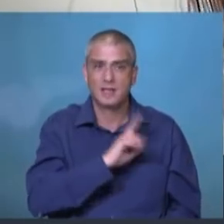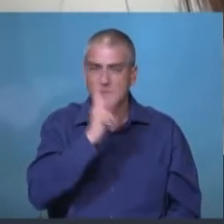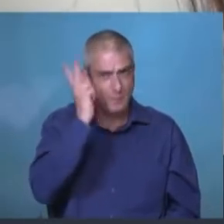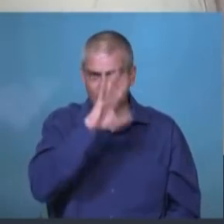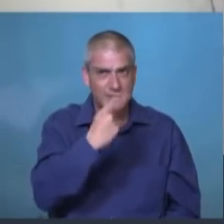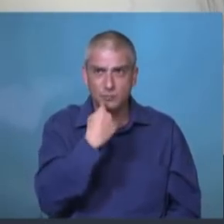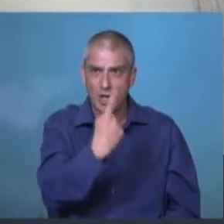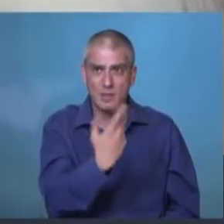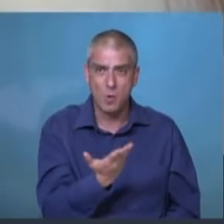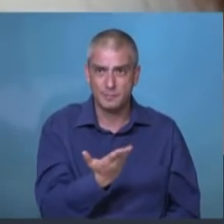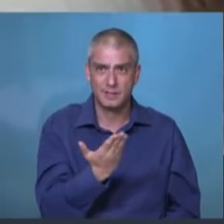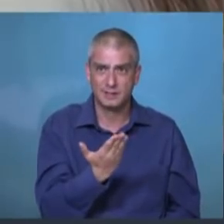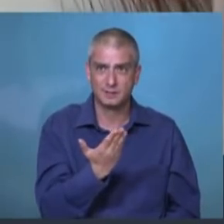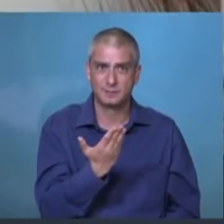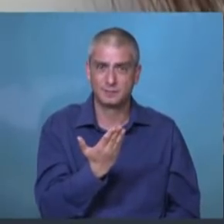saying.